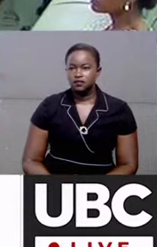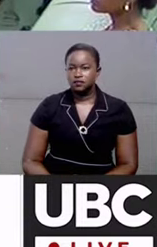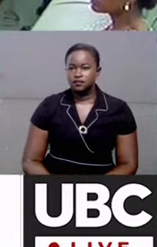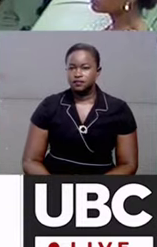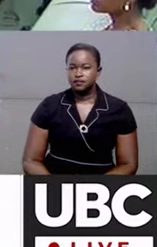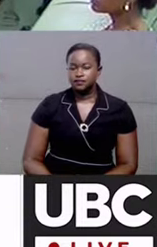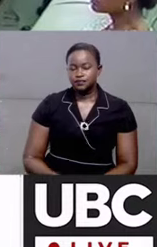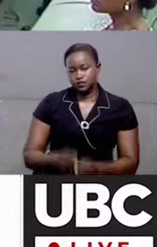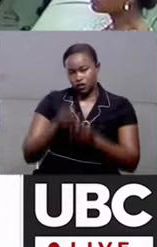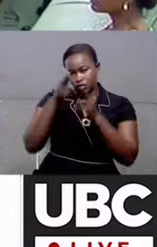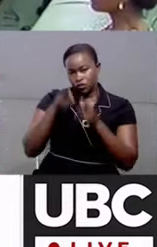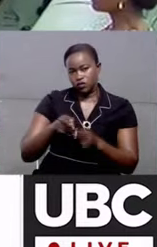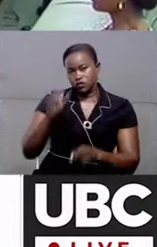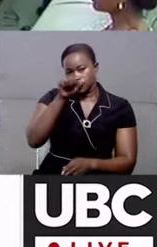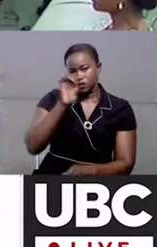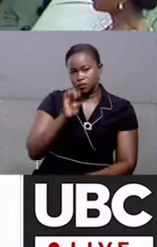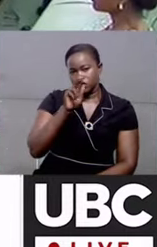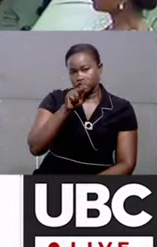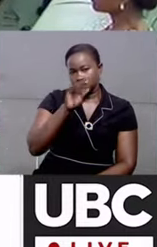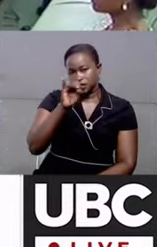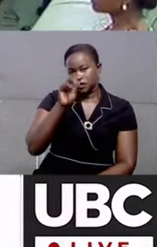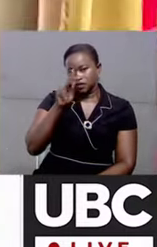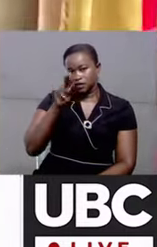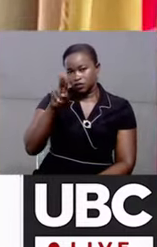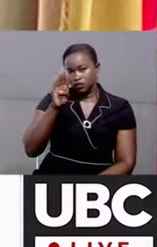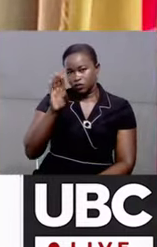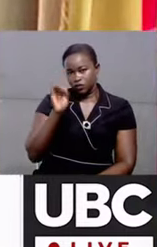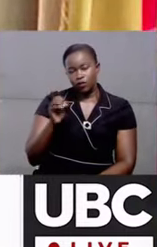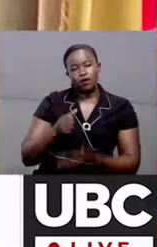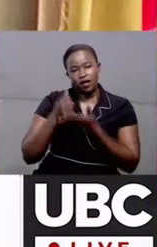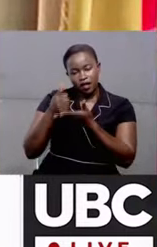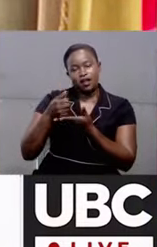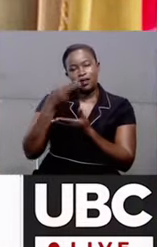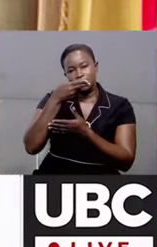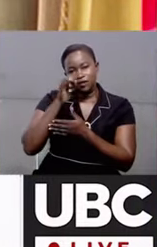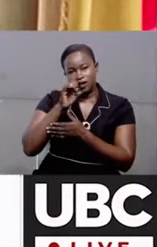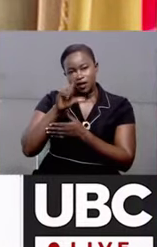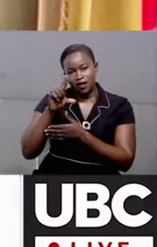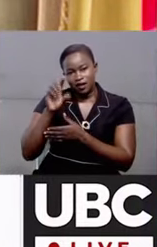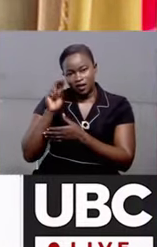Honorable Sechikubo, you help Helen to bring the document.